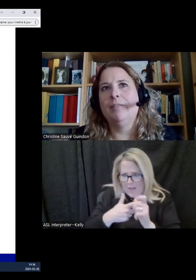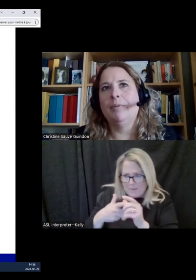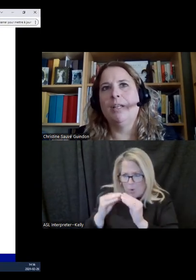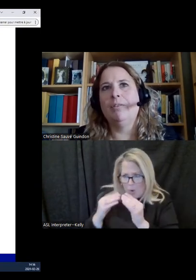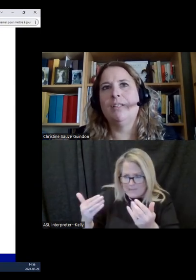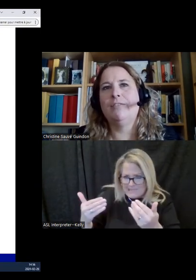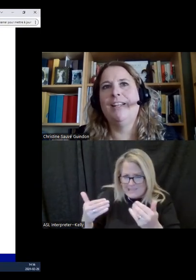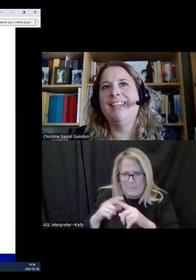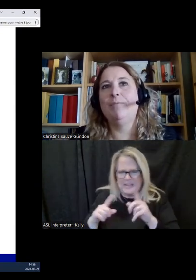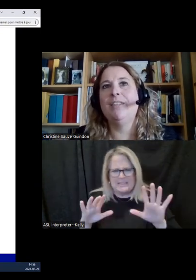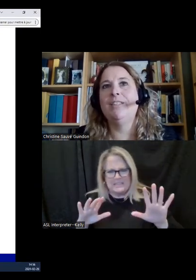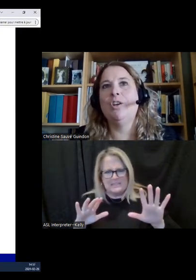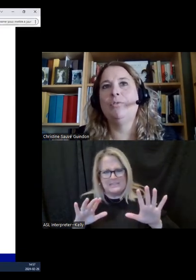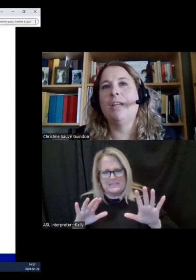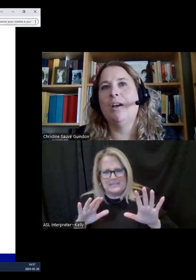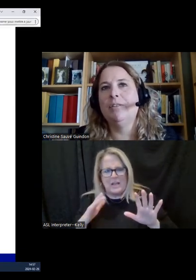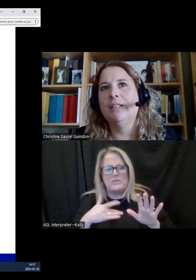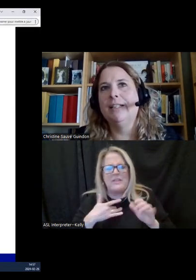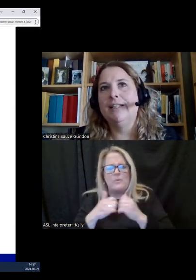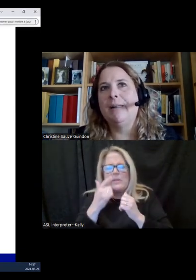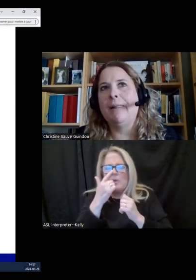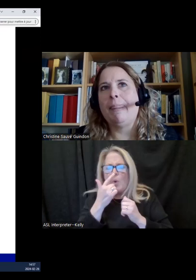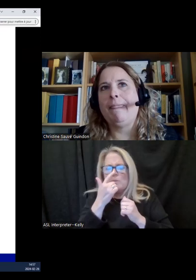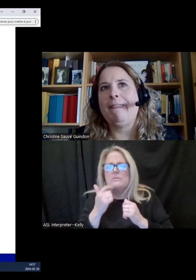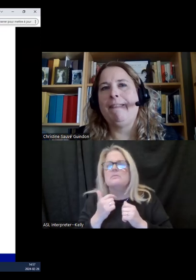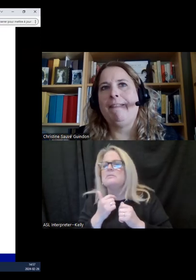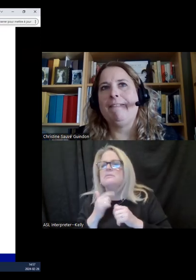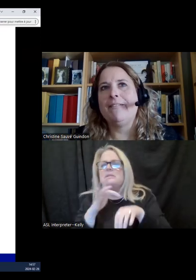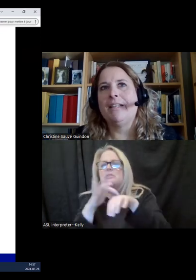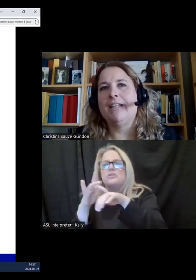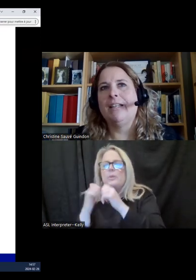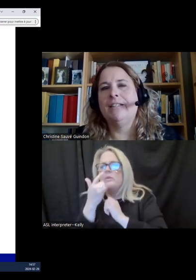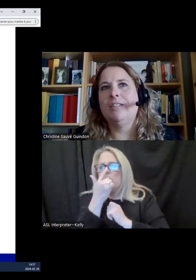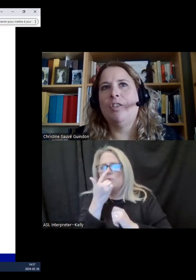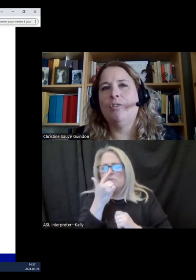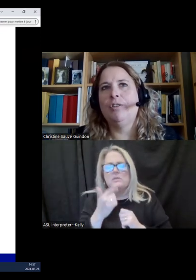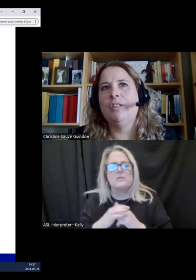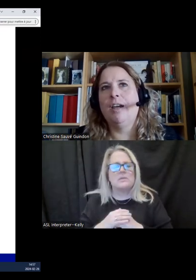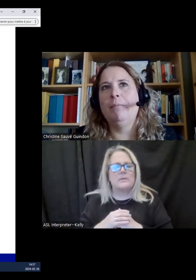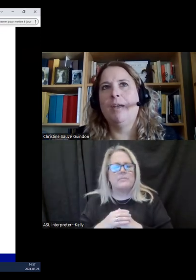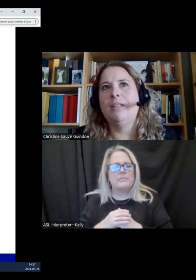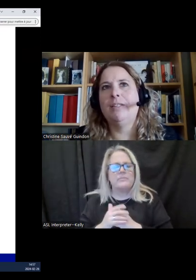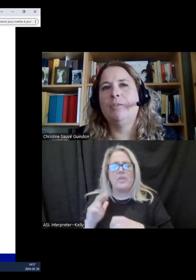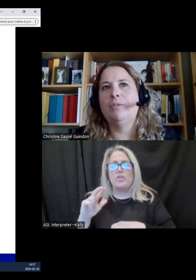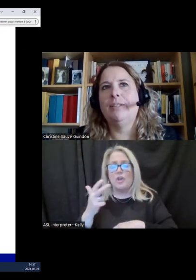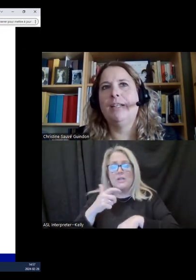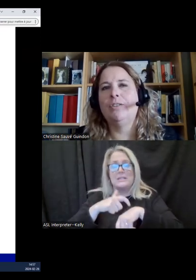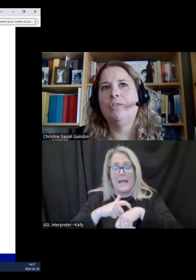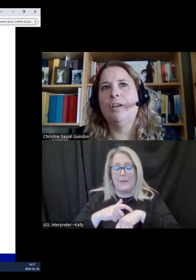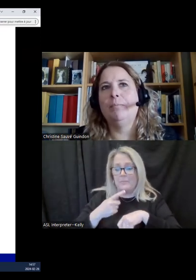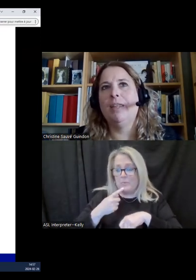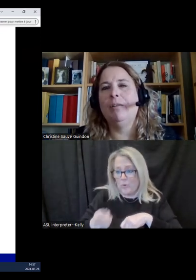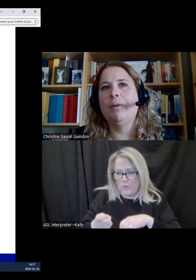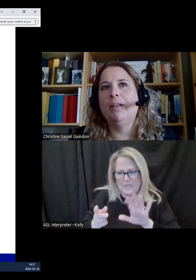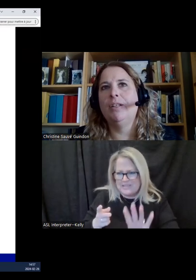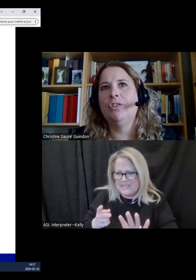But here he is feeling it with his nose now. And it's the third time that he's told that he should